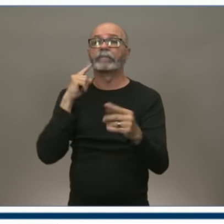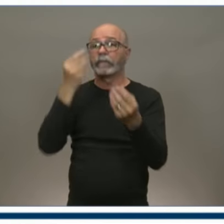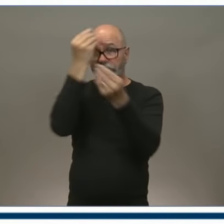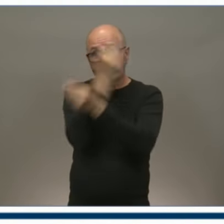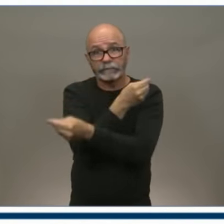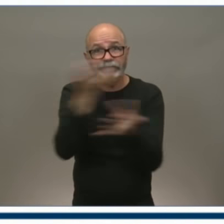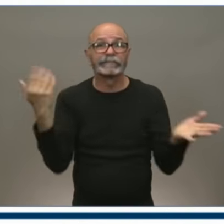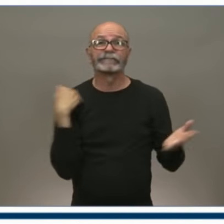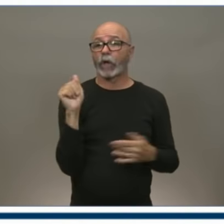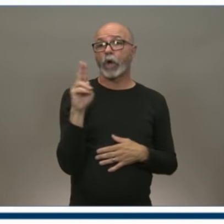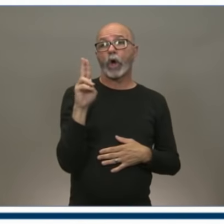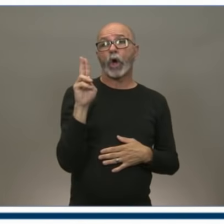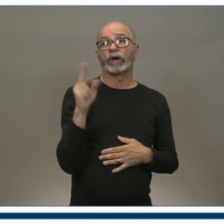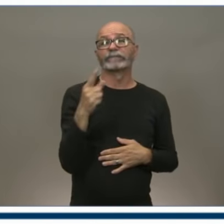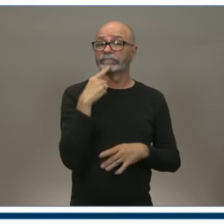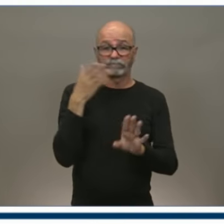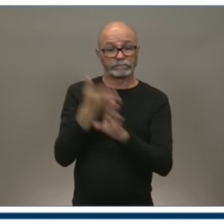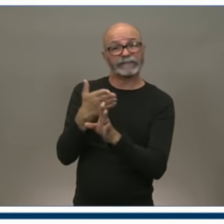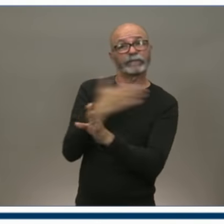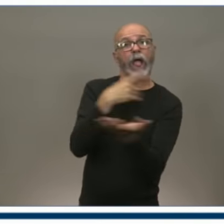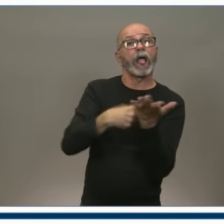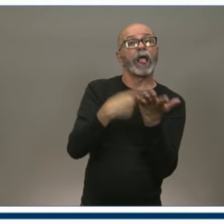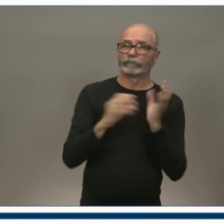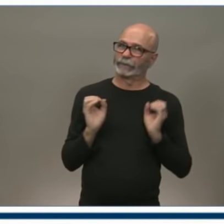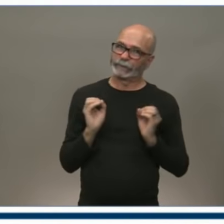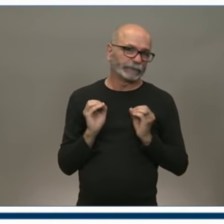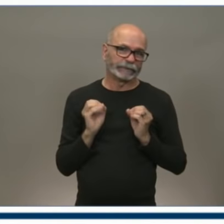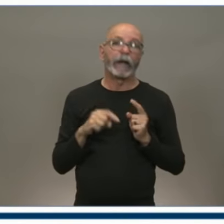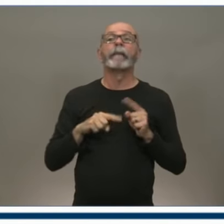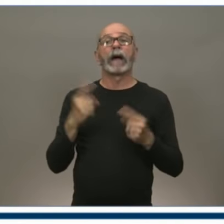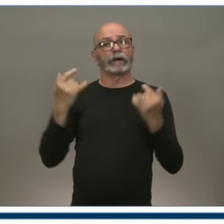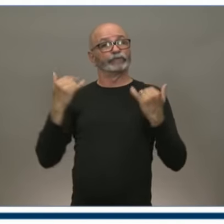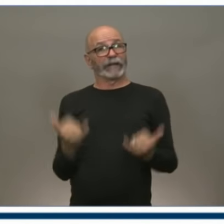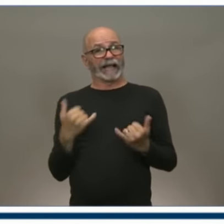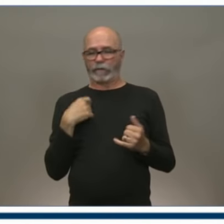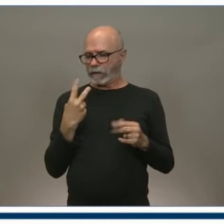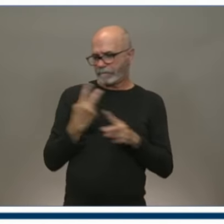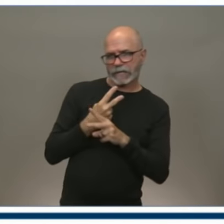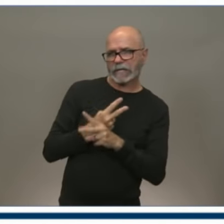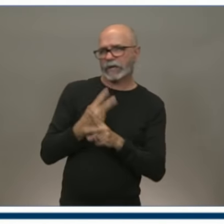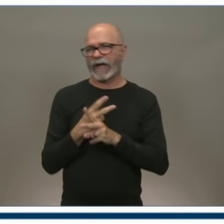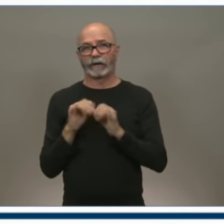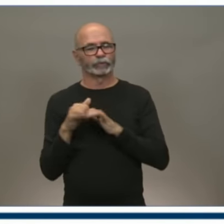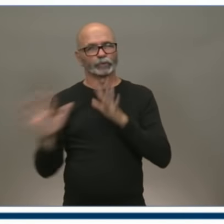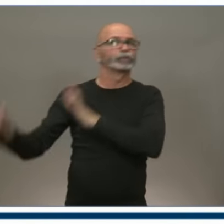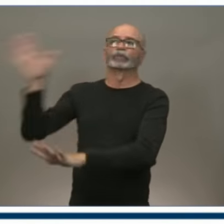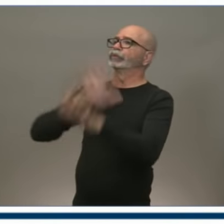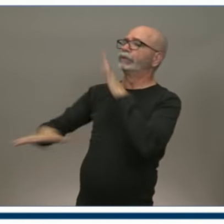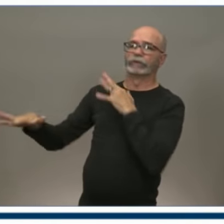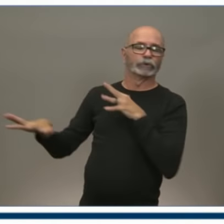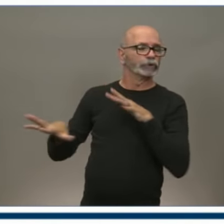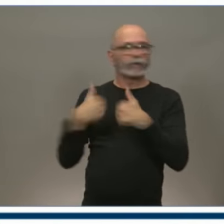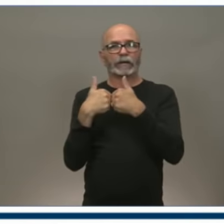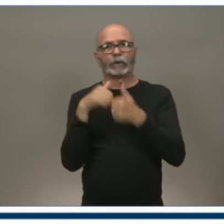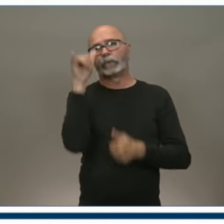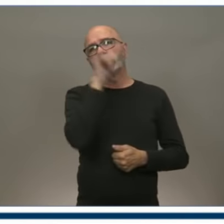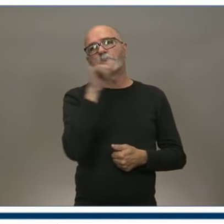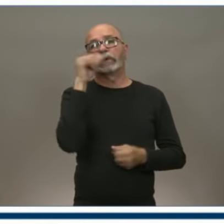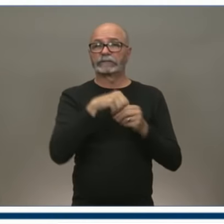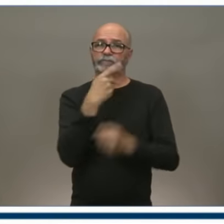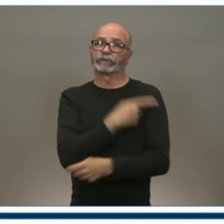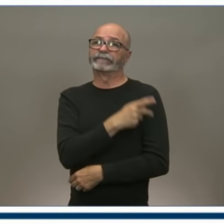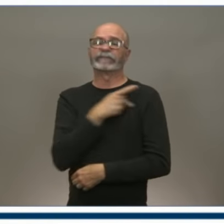before, as we dealt with some of the challenges that this province, unprecedented challenges this province has faced. But I made a decision, it